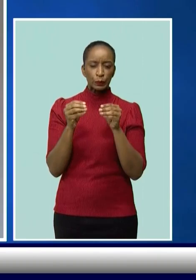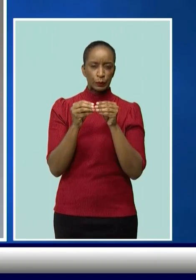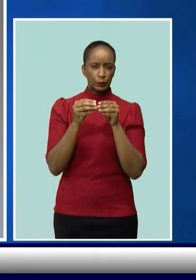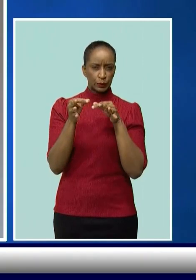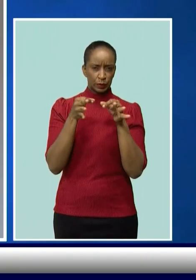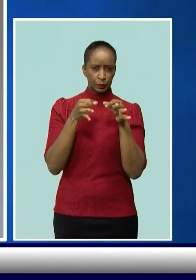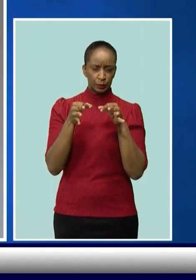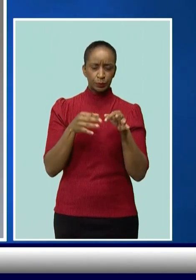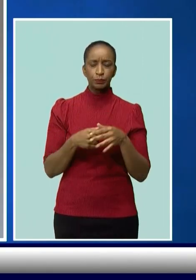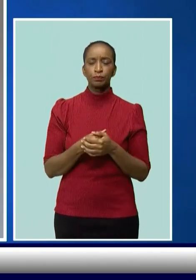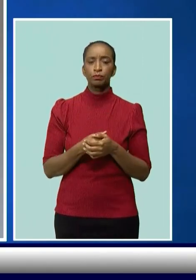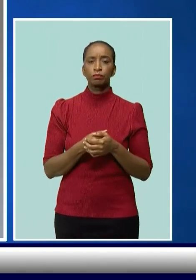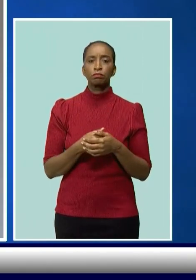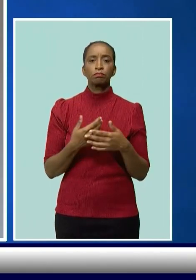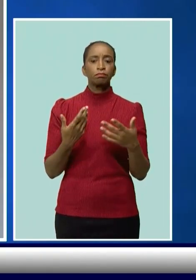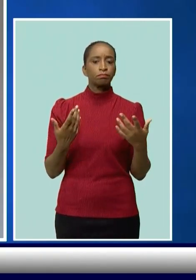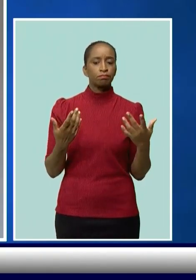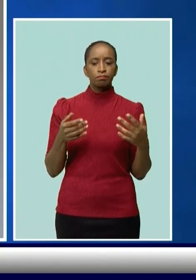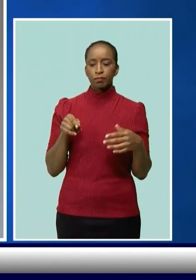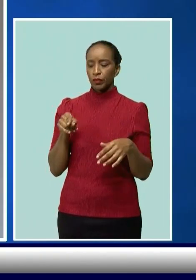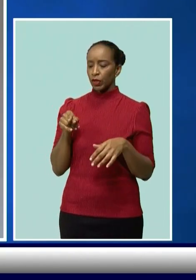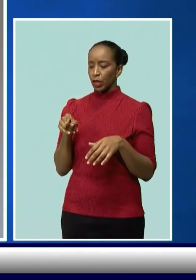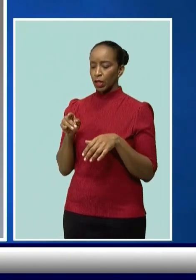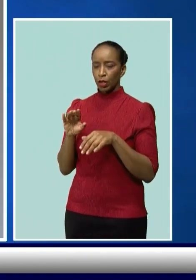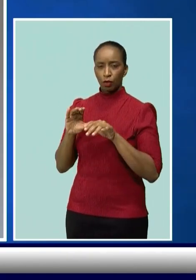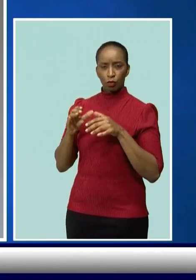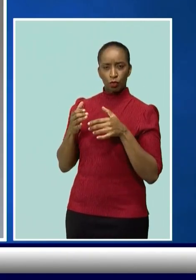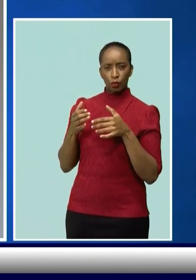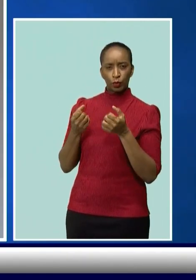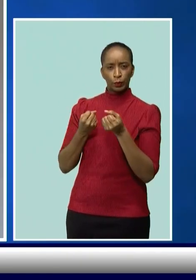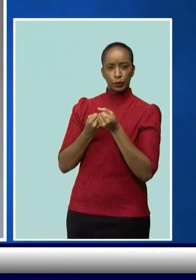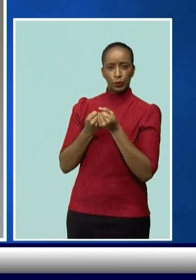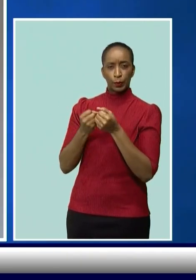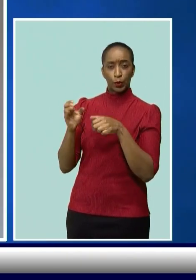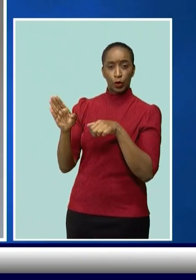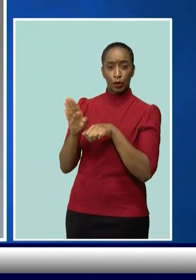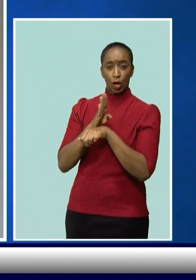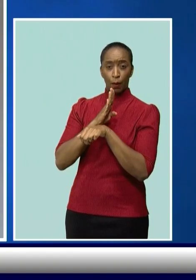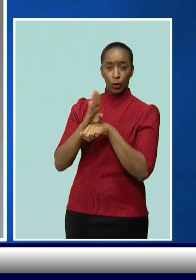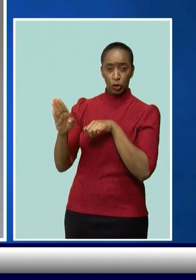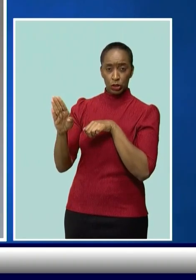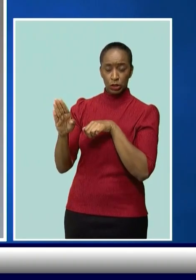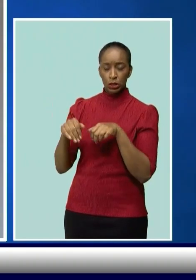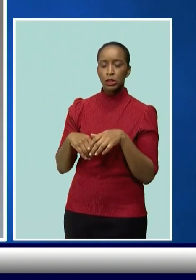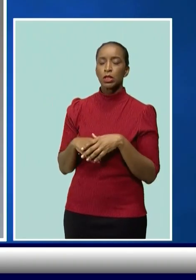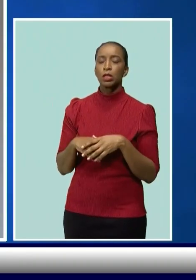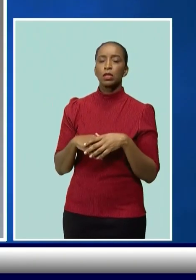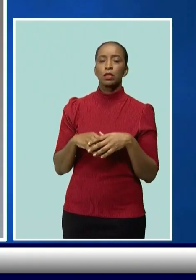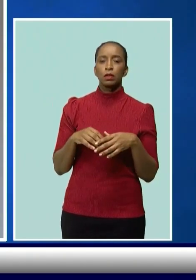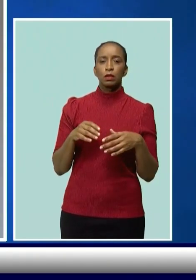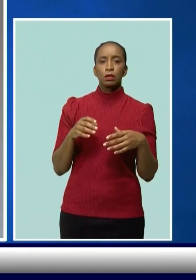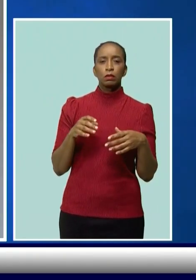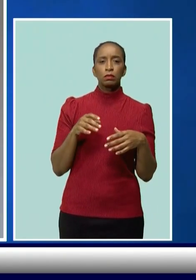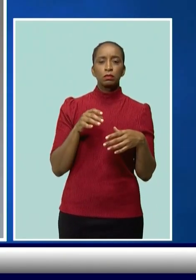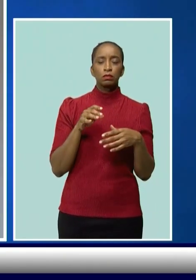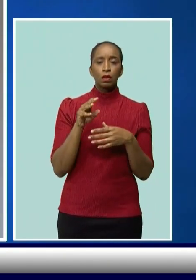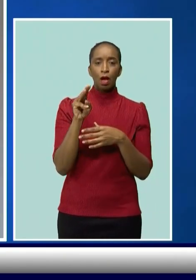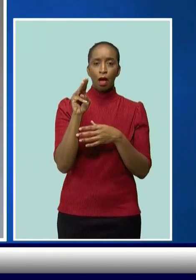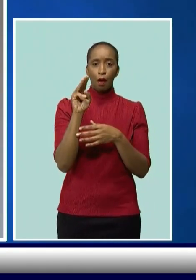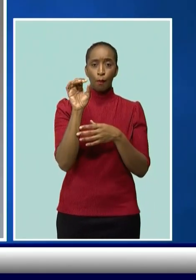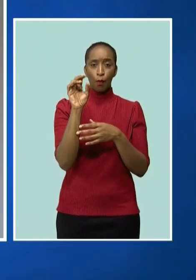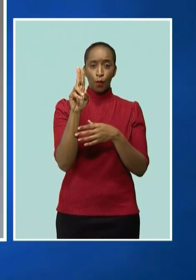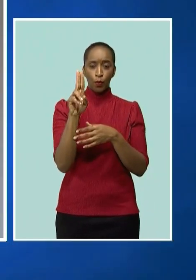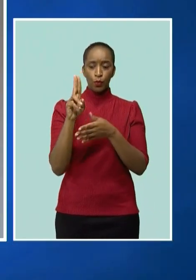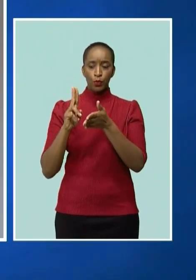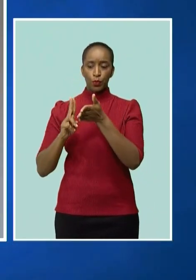regular interactions with our Chamber of Commerce. We've signed a memorandum of understanding with the Alliance for